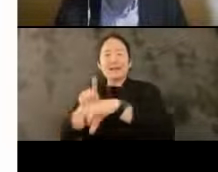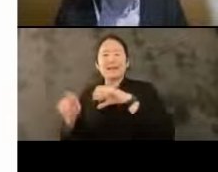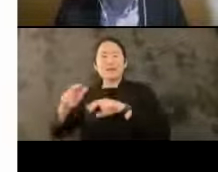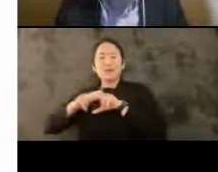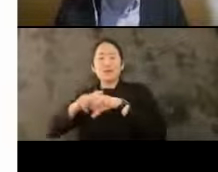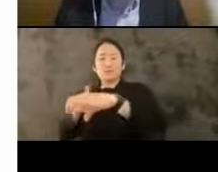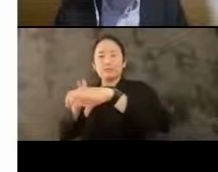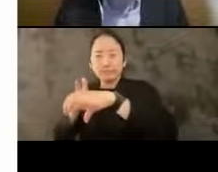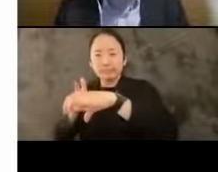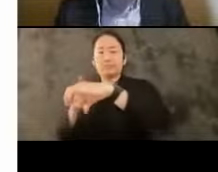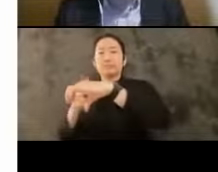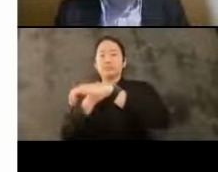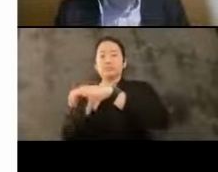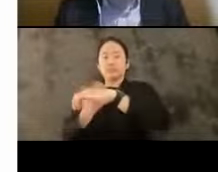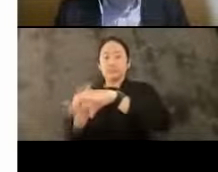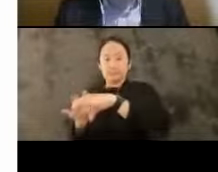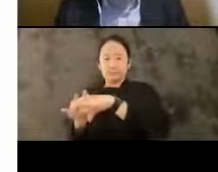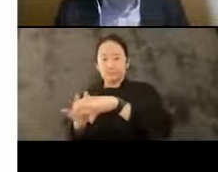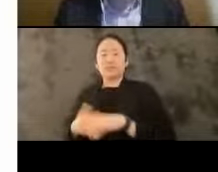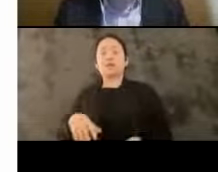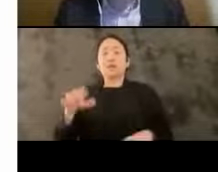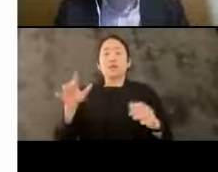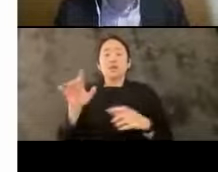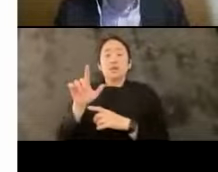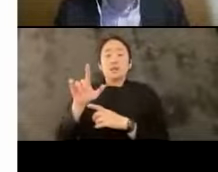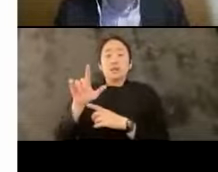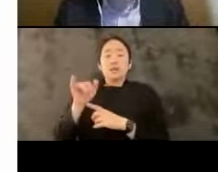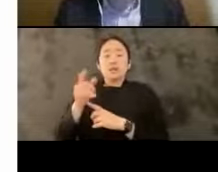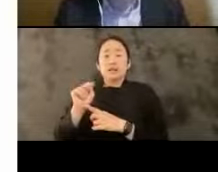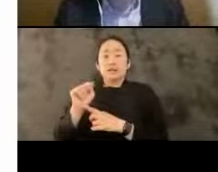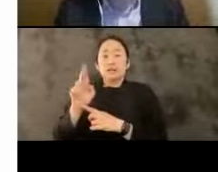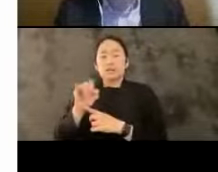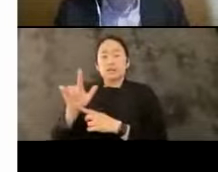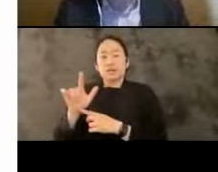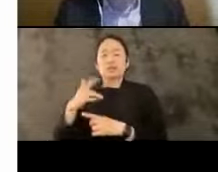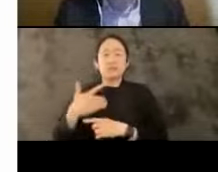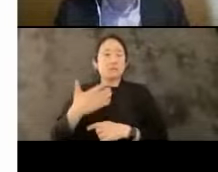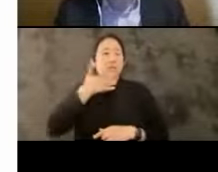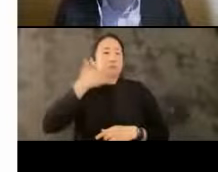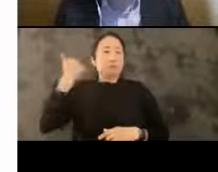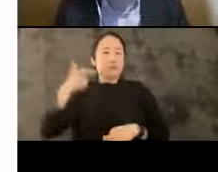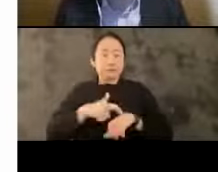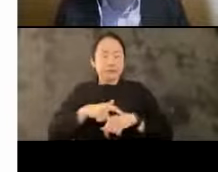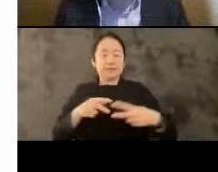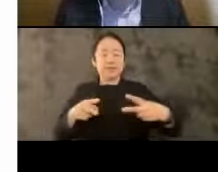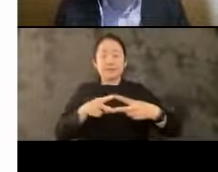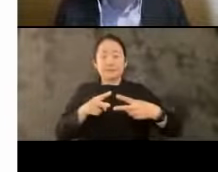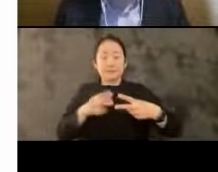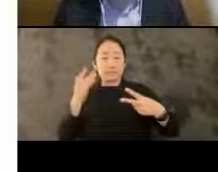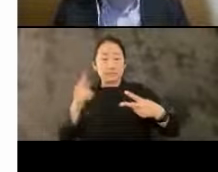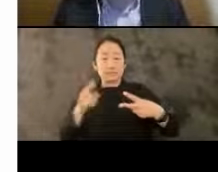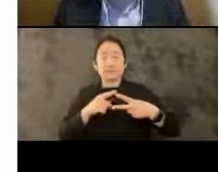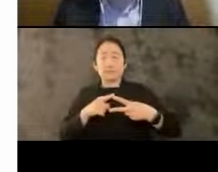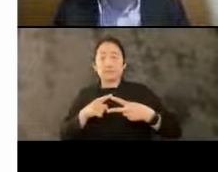typically have better trip times for kind of two reasons. So one is that if you're really going to do light rail, you don't